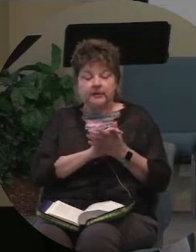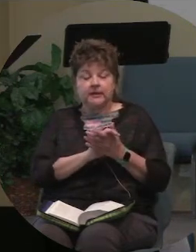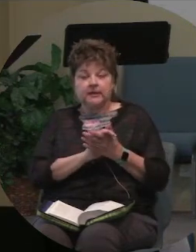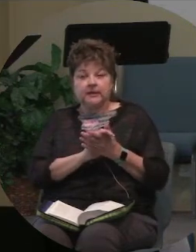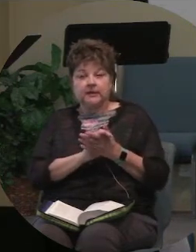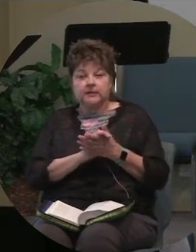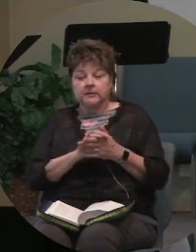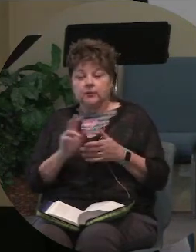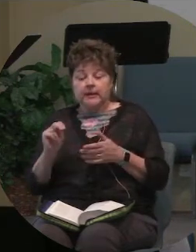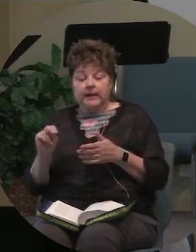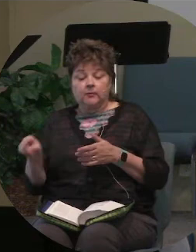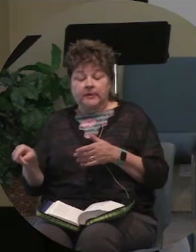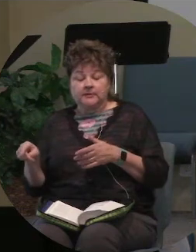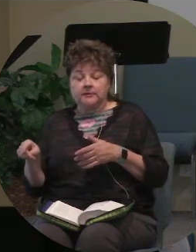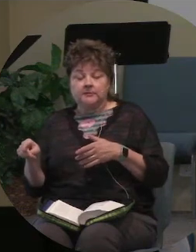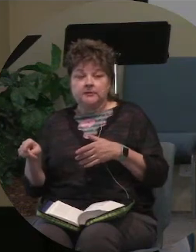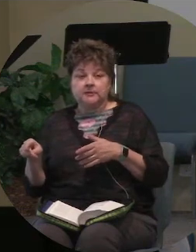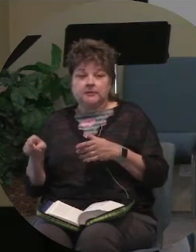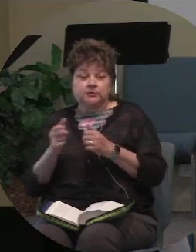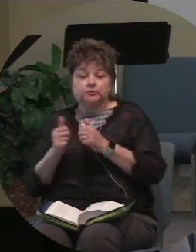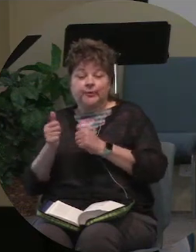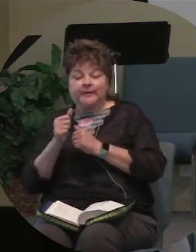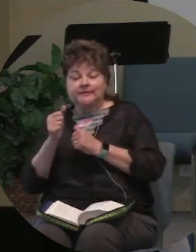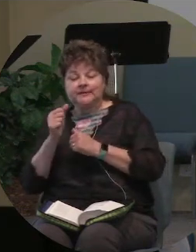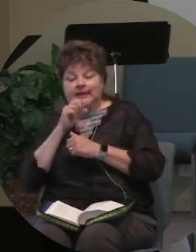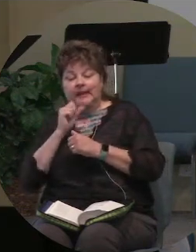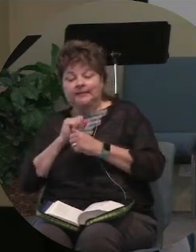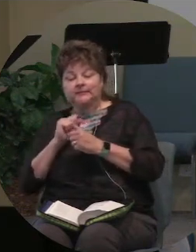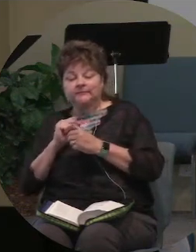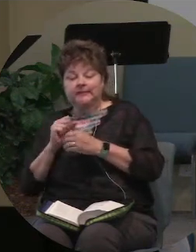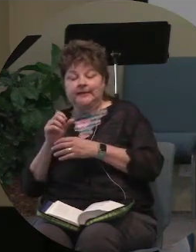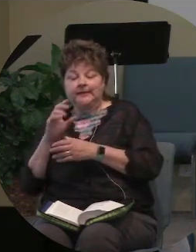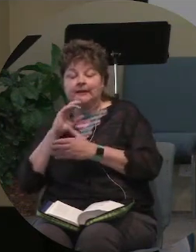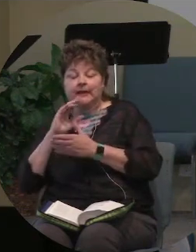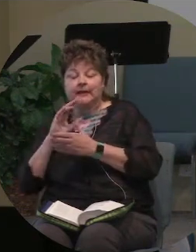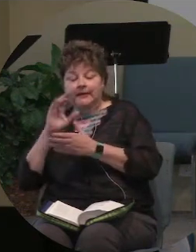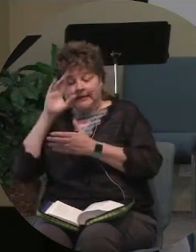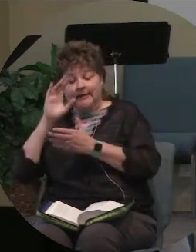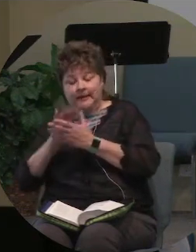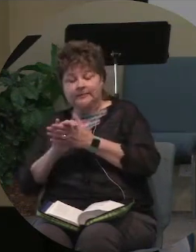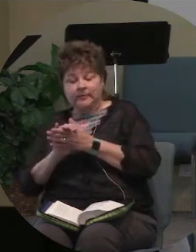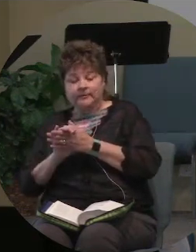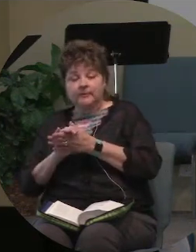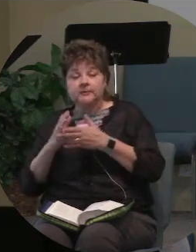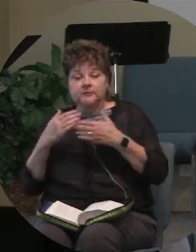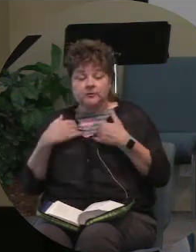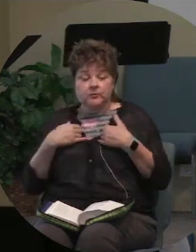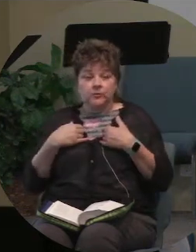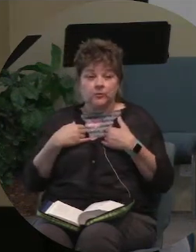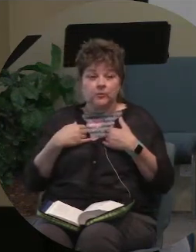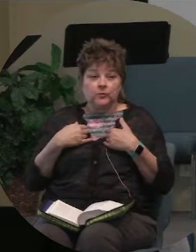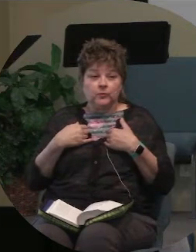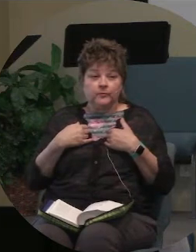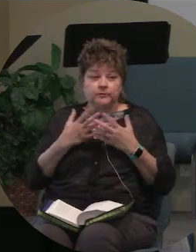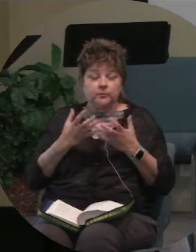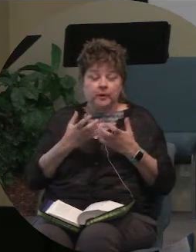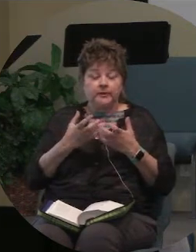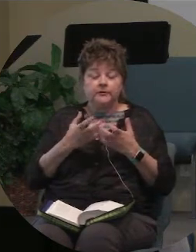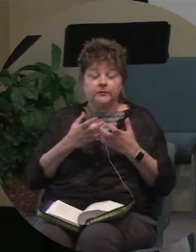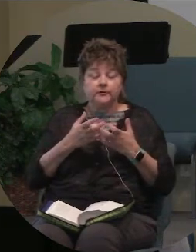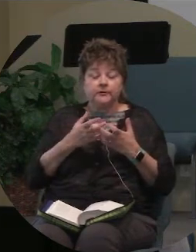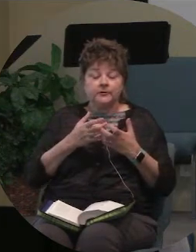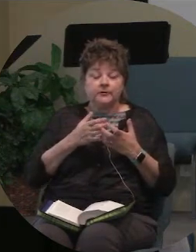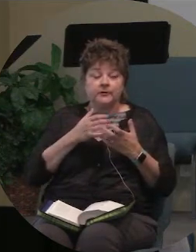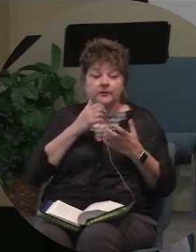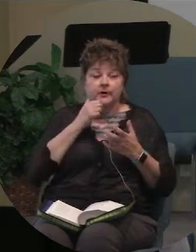another husband. But she wanted her daughters-in-law to have a life that she could not give them, and that